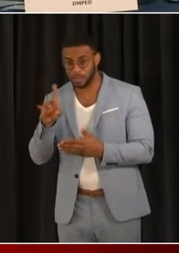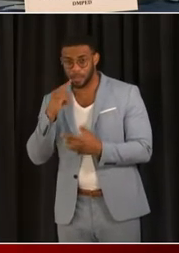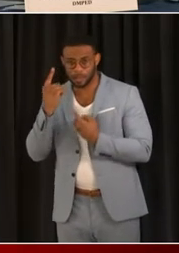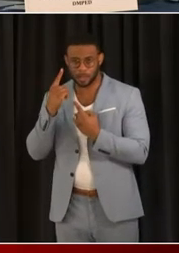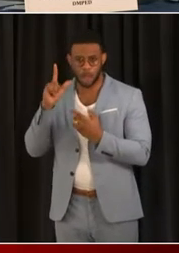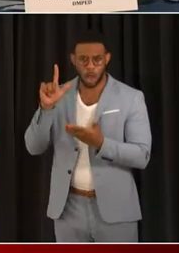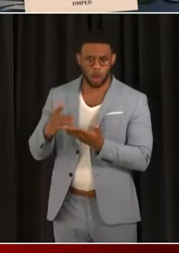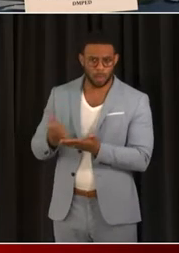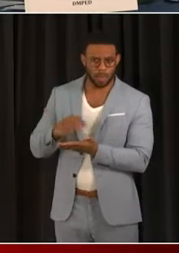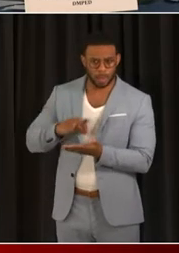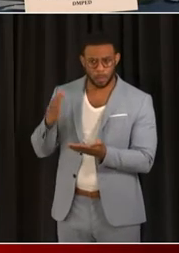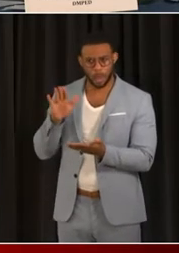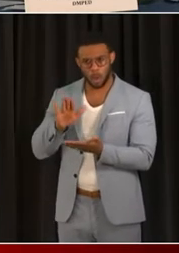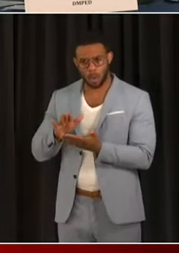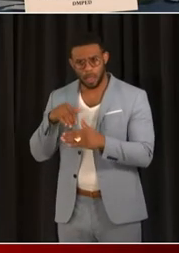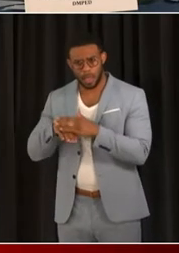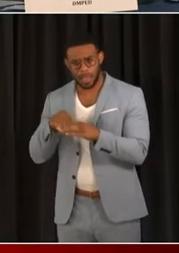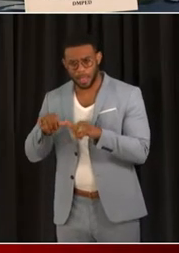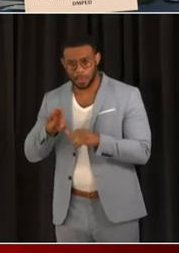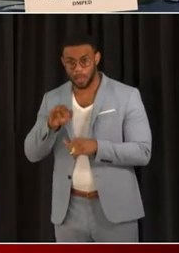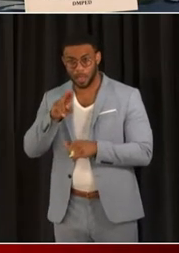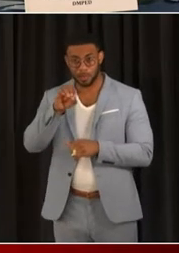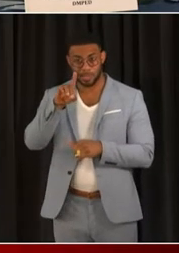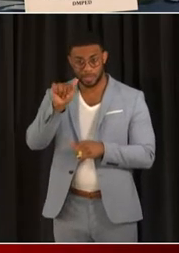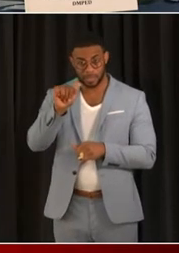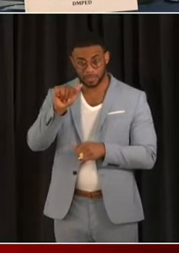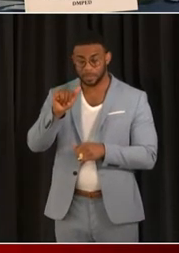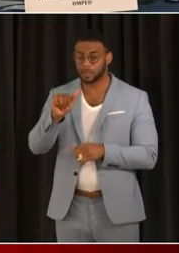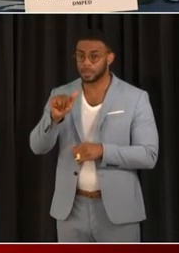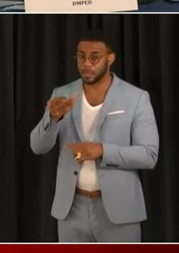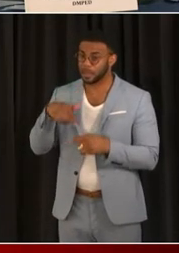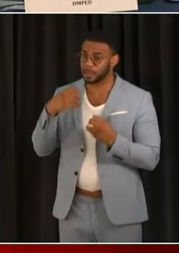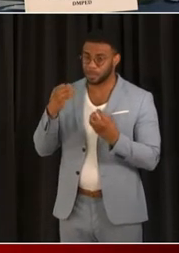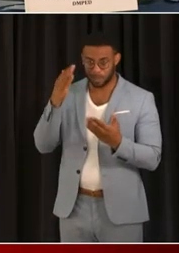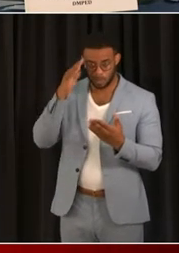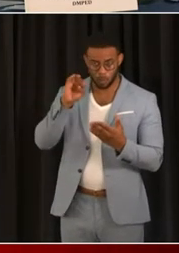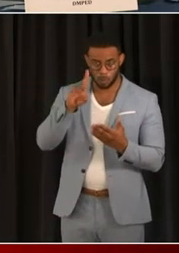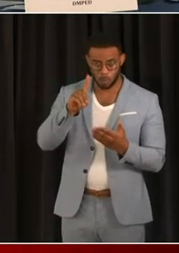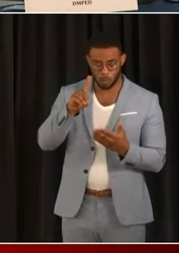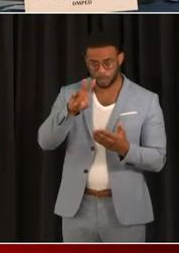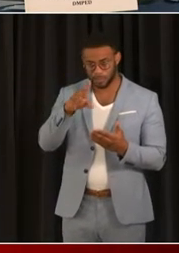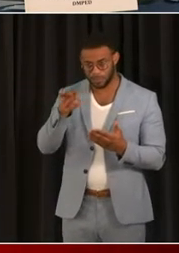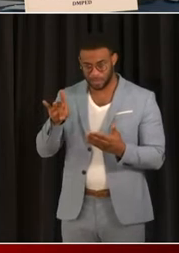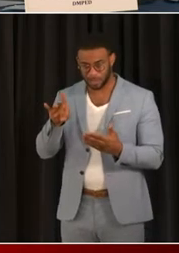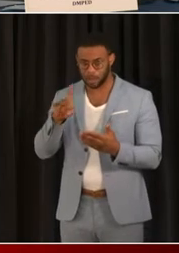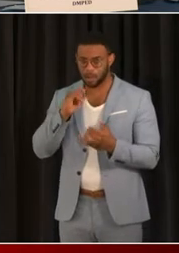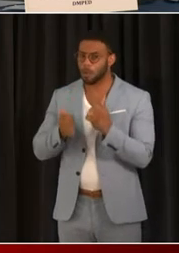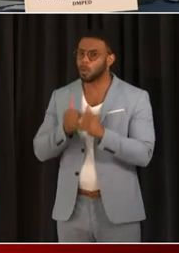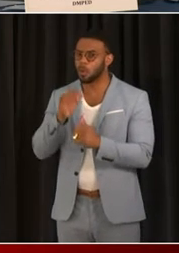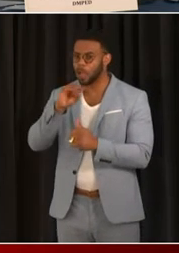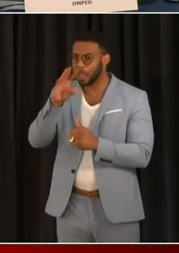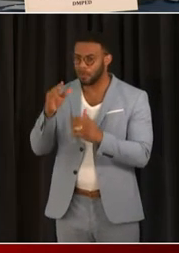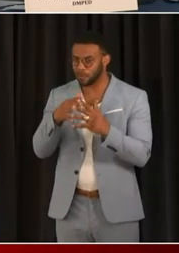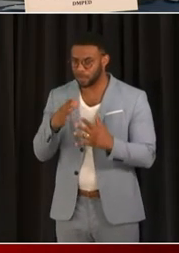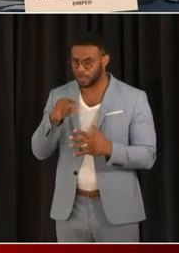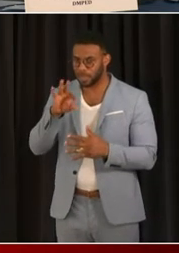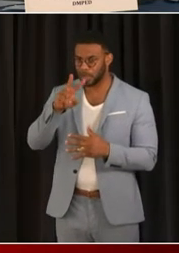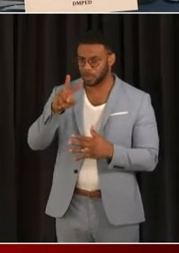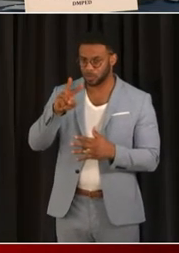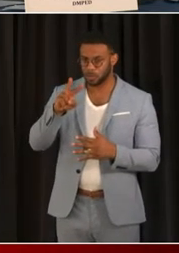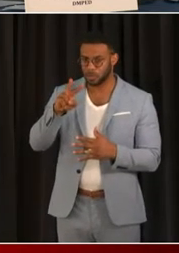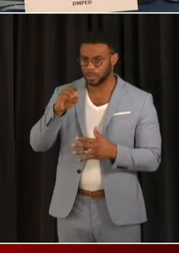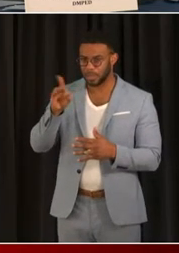8 are considered low income and low access areas by USDA. And as many know, Ward 7 and 8 are majority African American